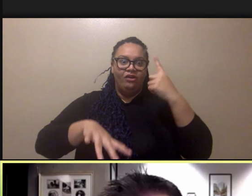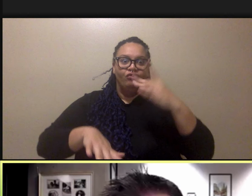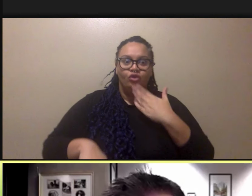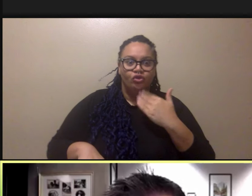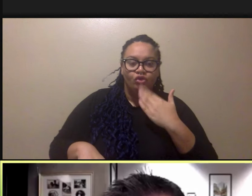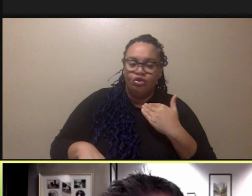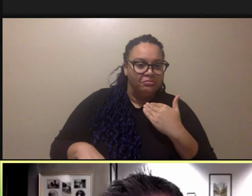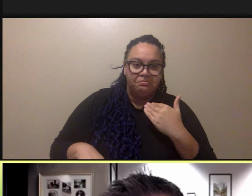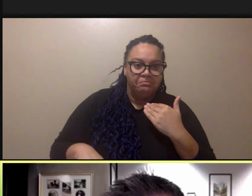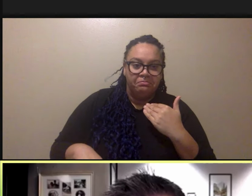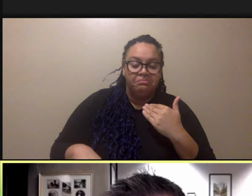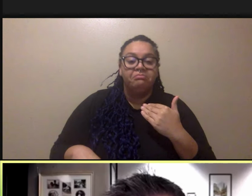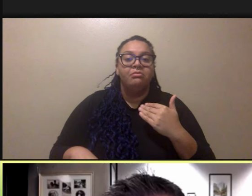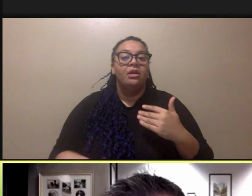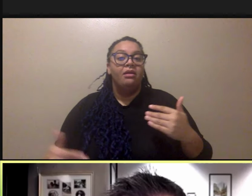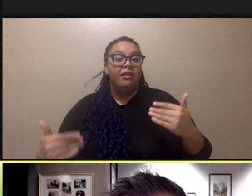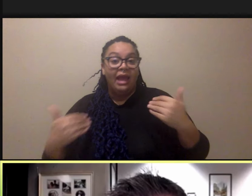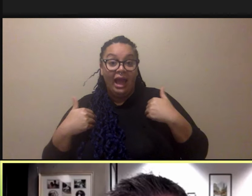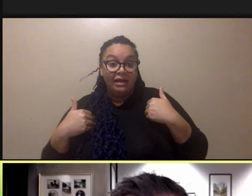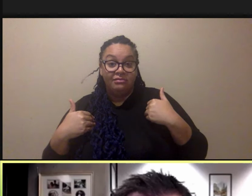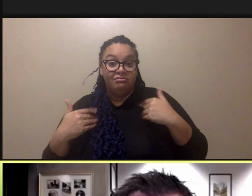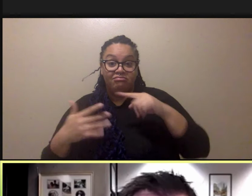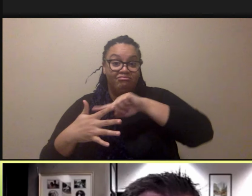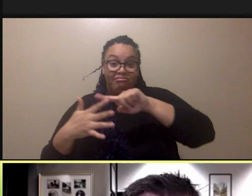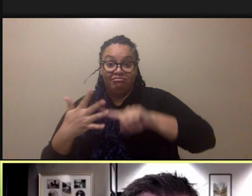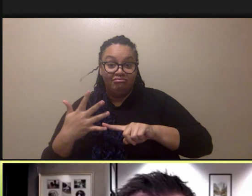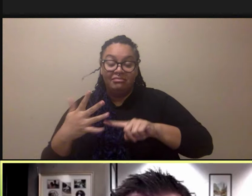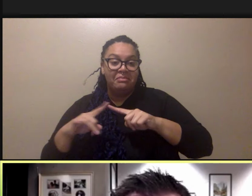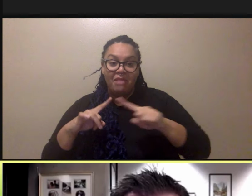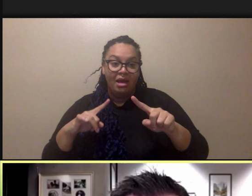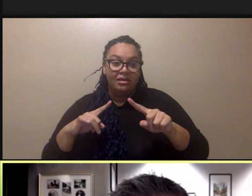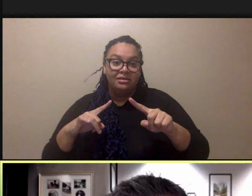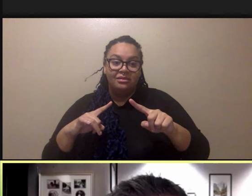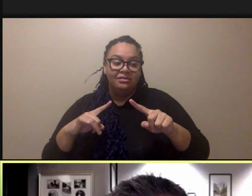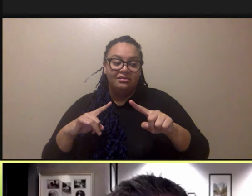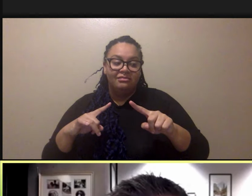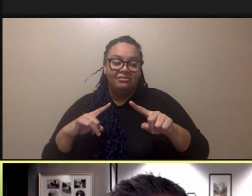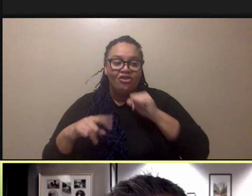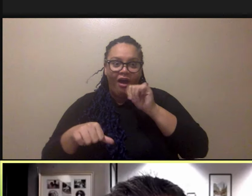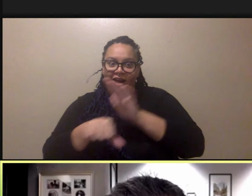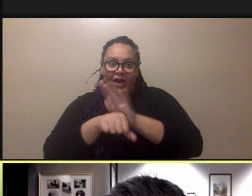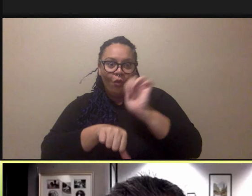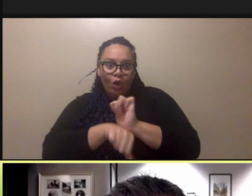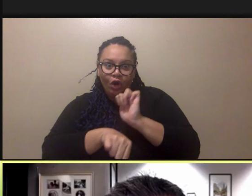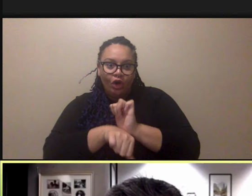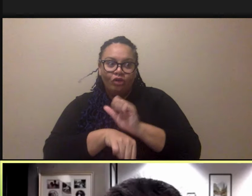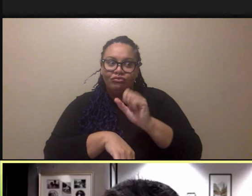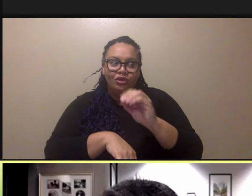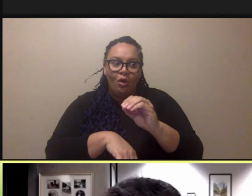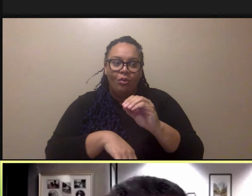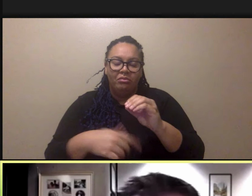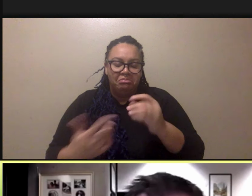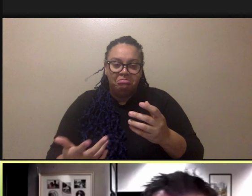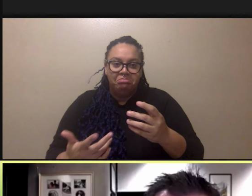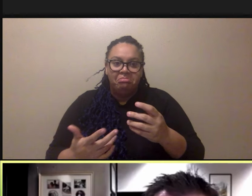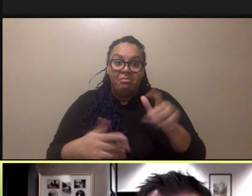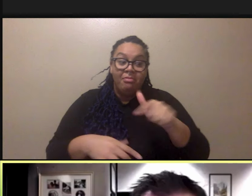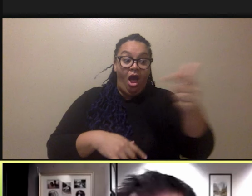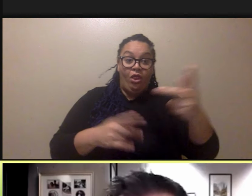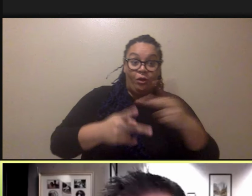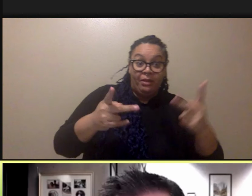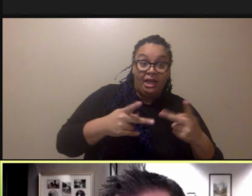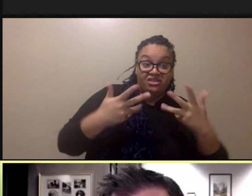population to man the sugar plantations in the Canary or Madeira Islands, much less, much larger islands like Hispaniola.